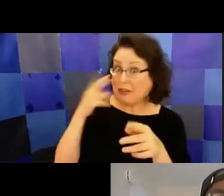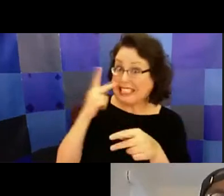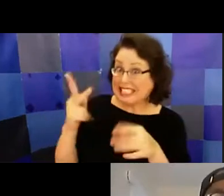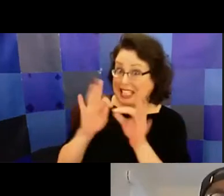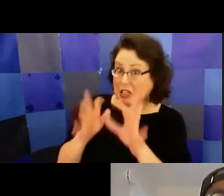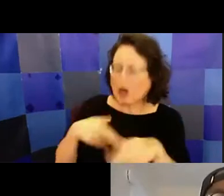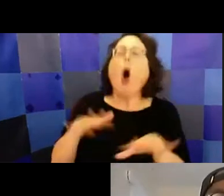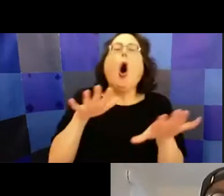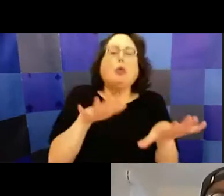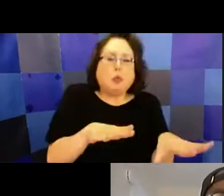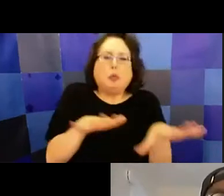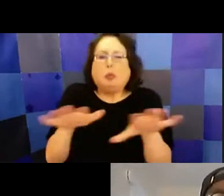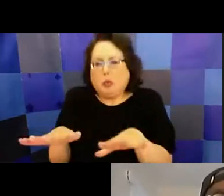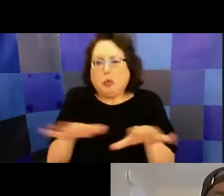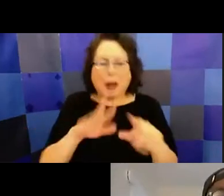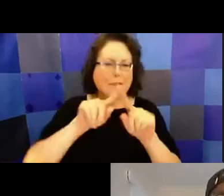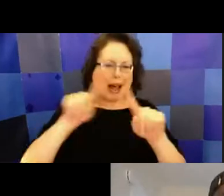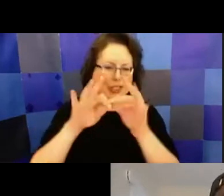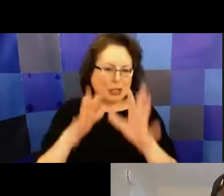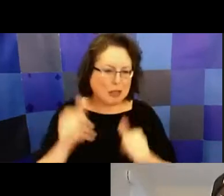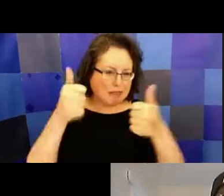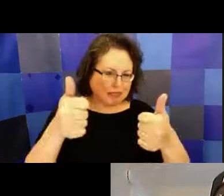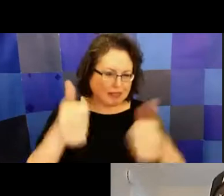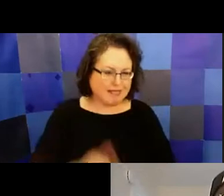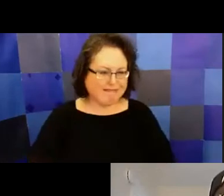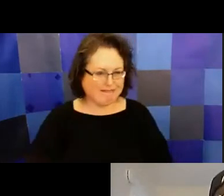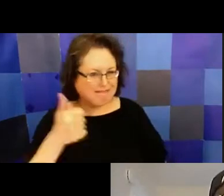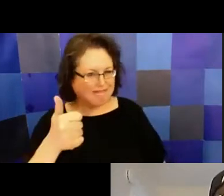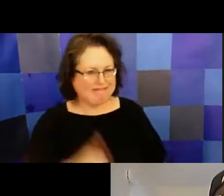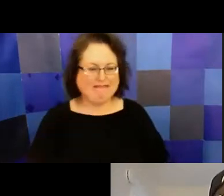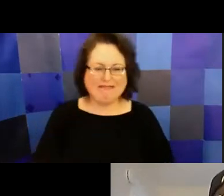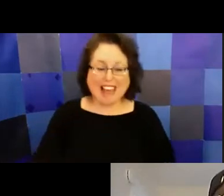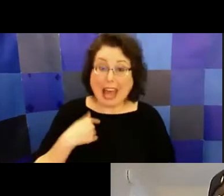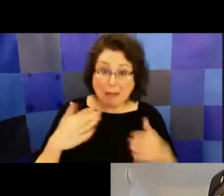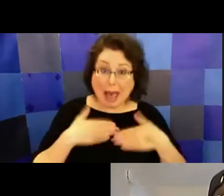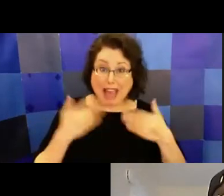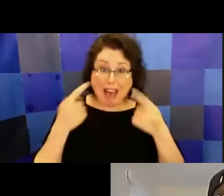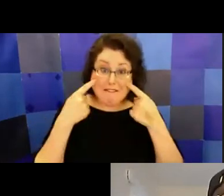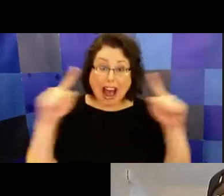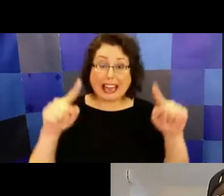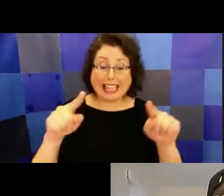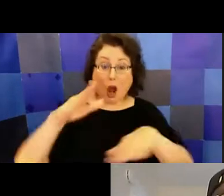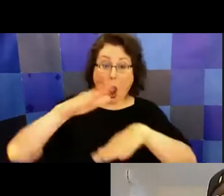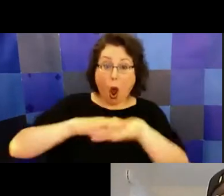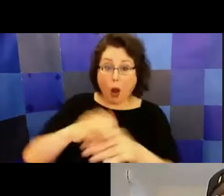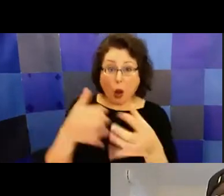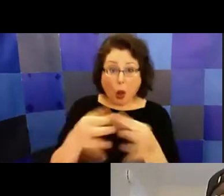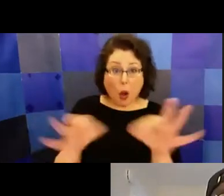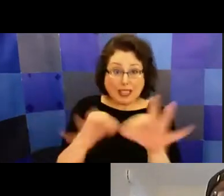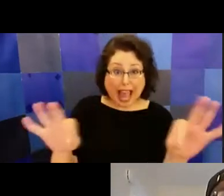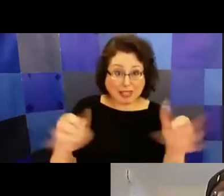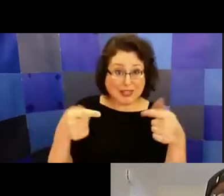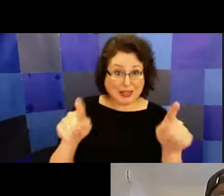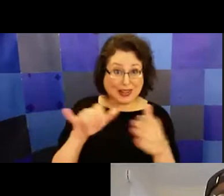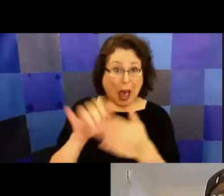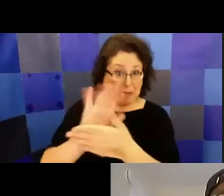but she's doing a fantastic job. And I'm glad I finally did turn on captions during the